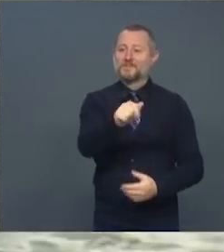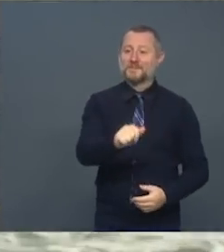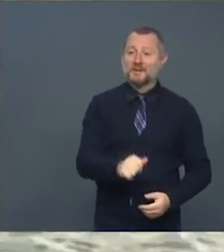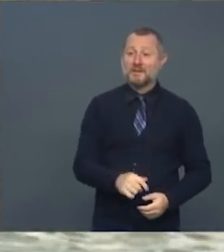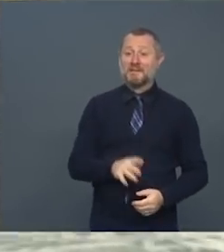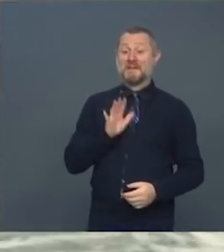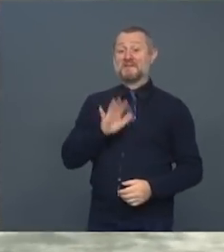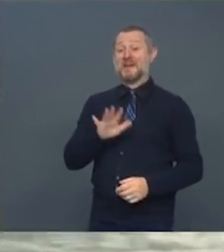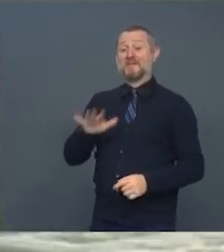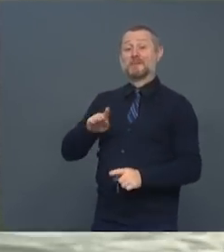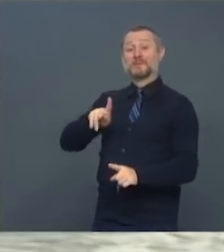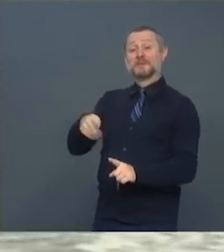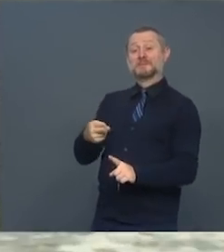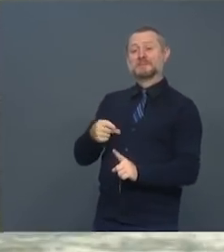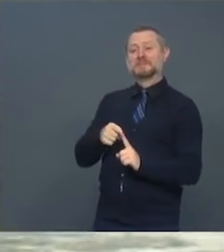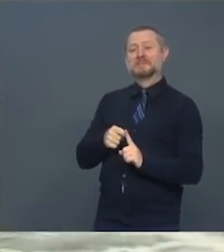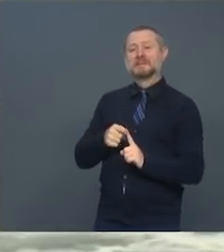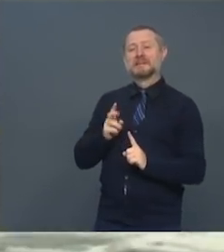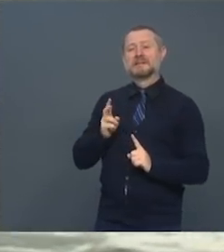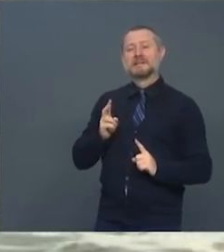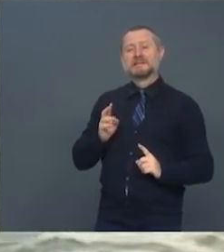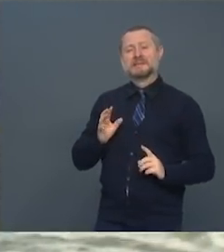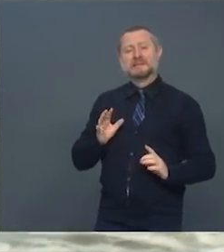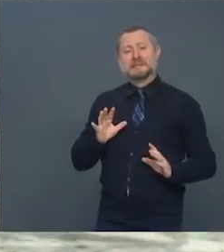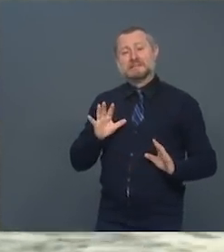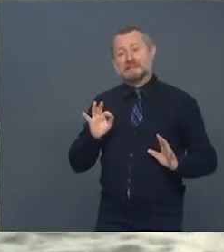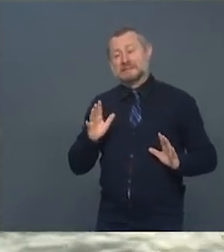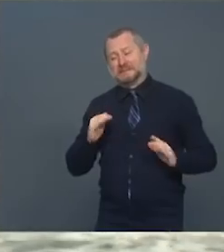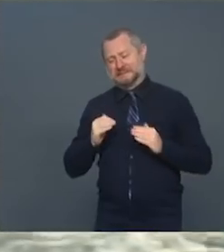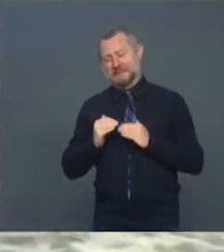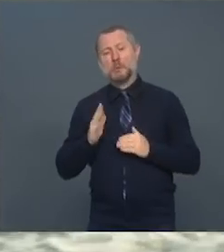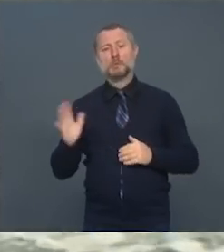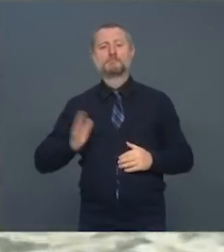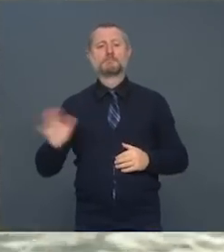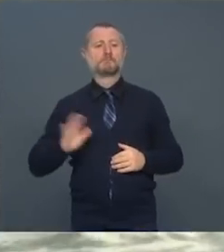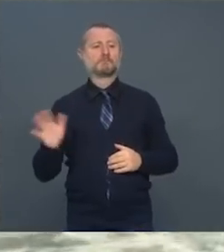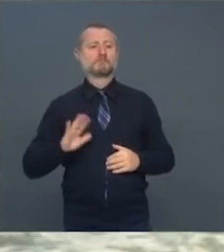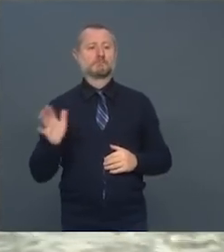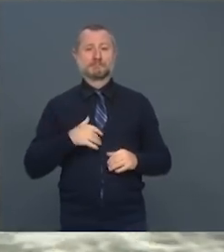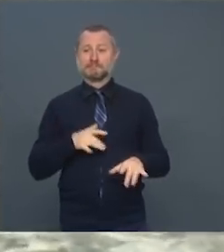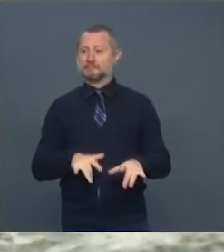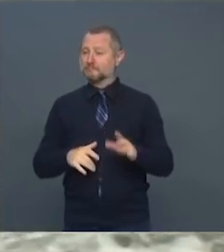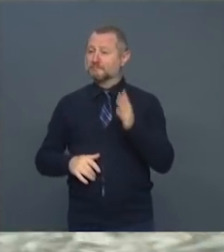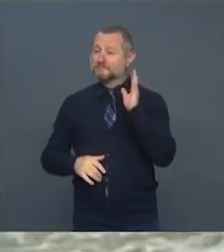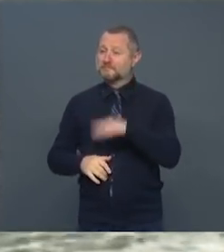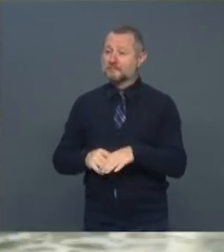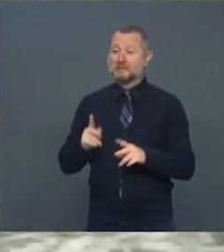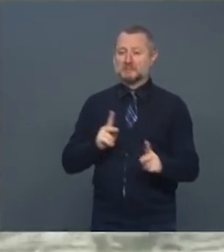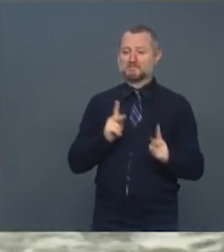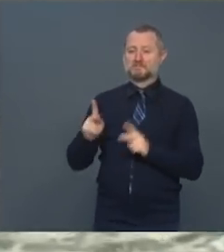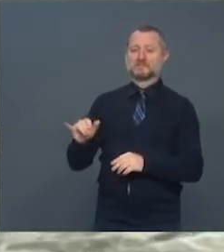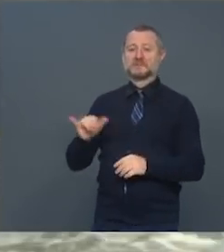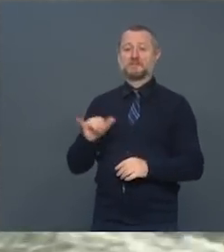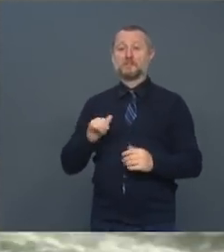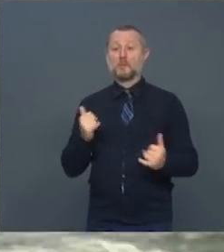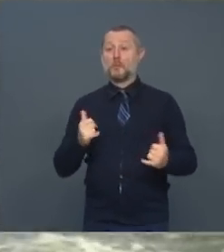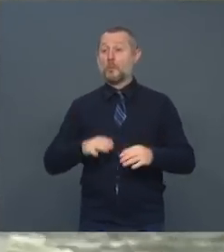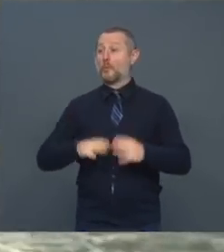55.9 miles an hour. That's the fastest you can go. The fastest we can go is